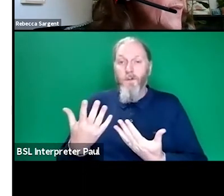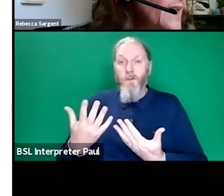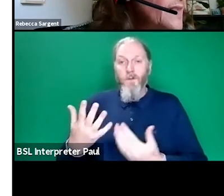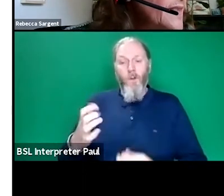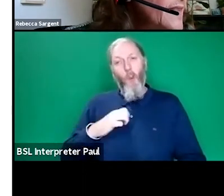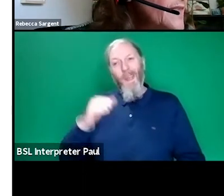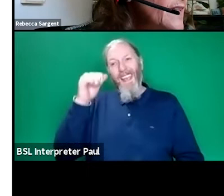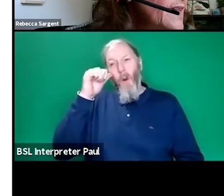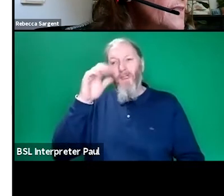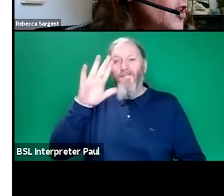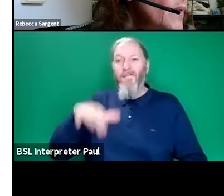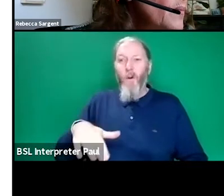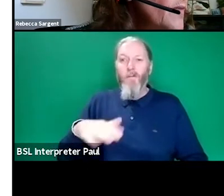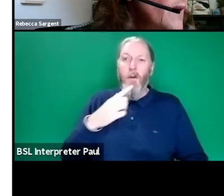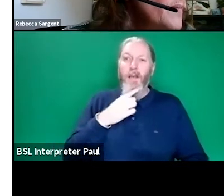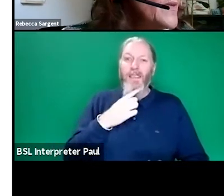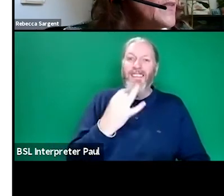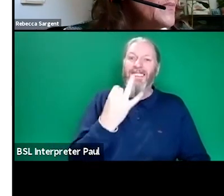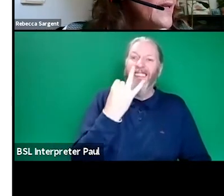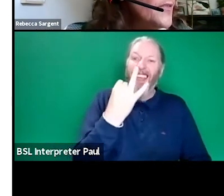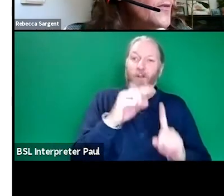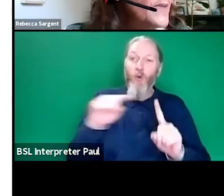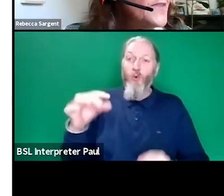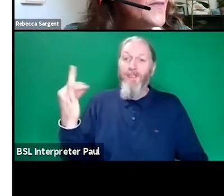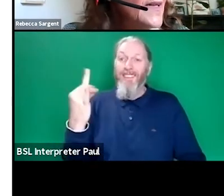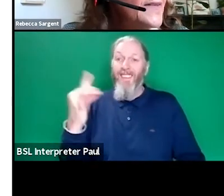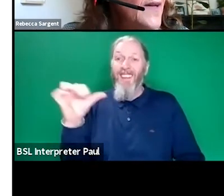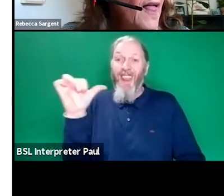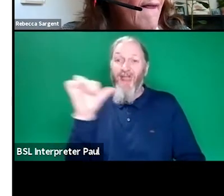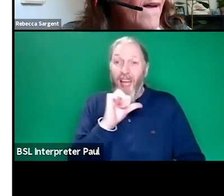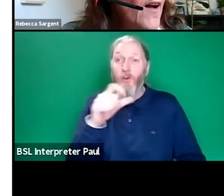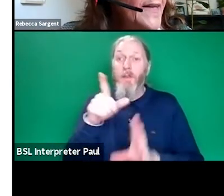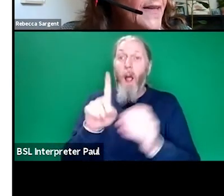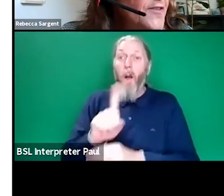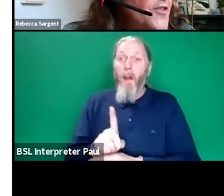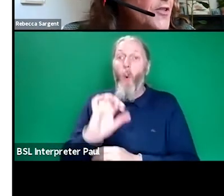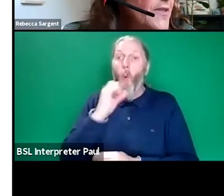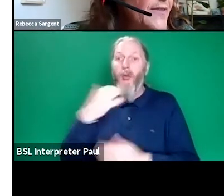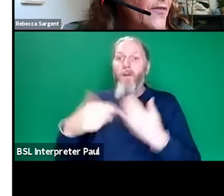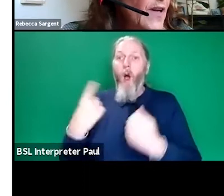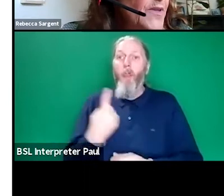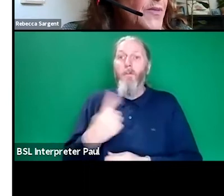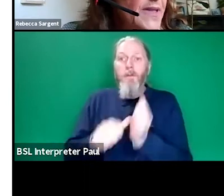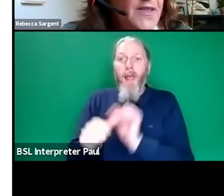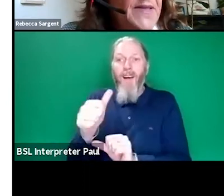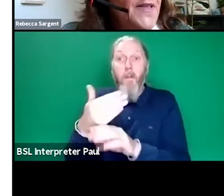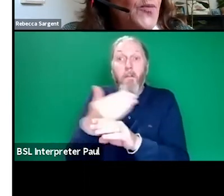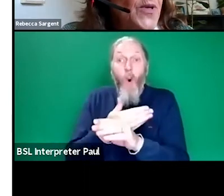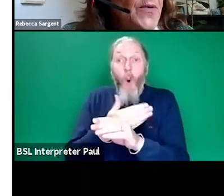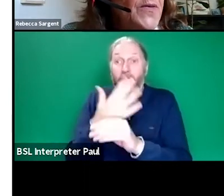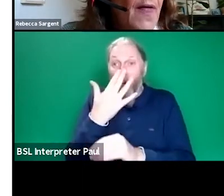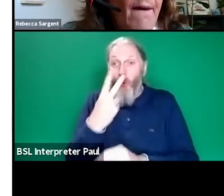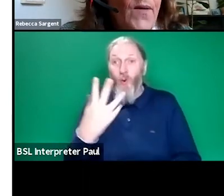between 7,000 and 17,000 young people have harmed themselves by the age of 25. 8,000 children live in families where there's